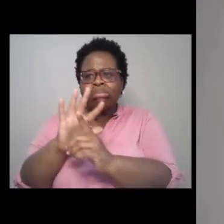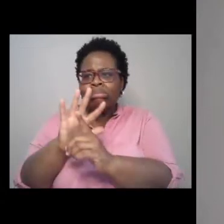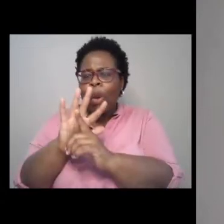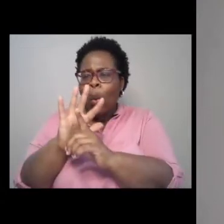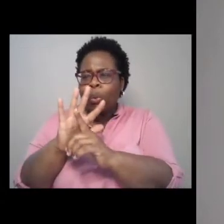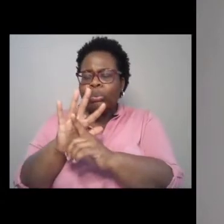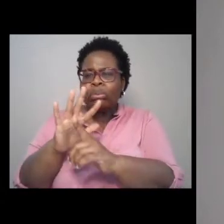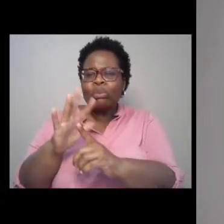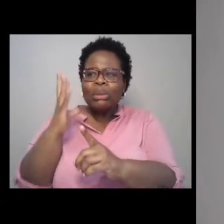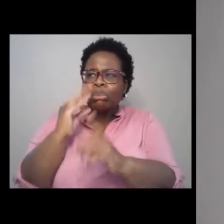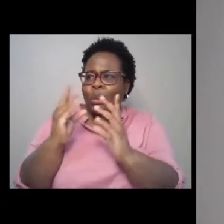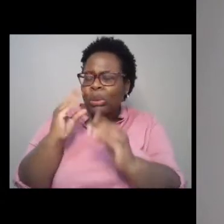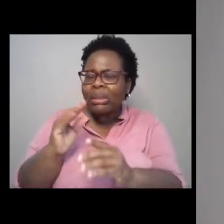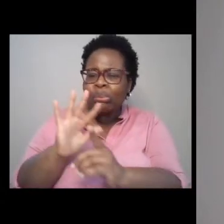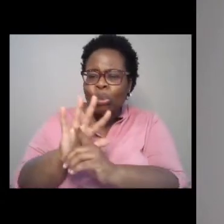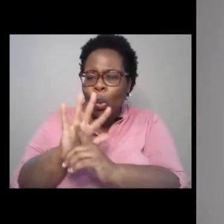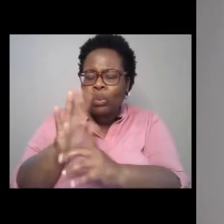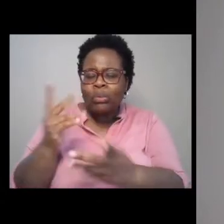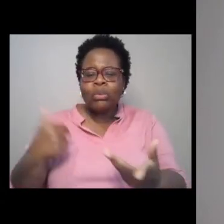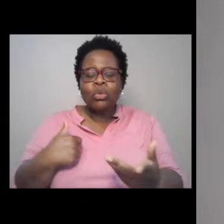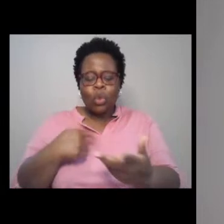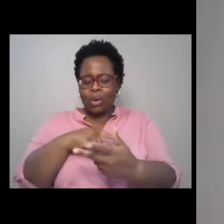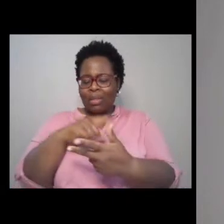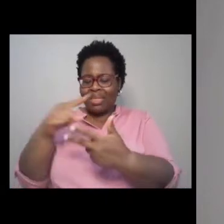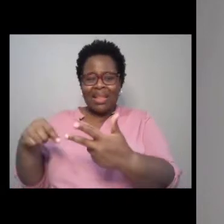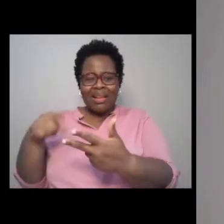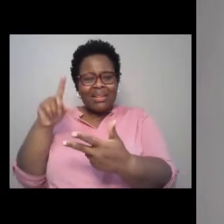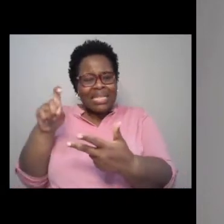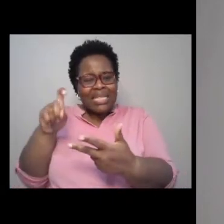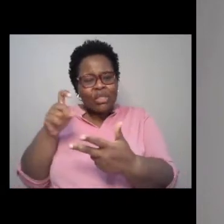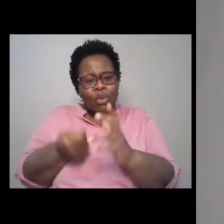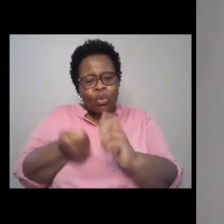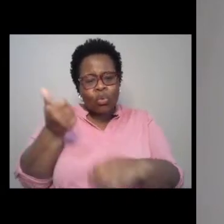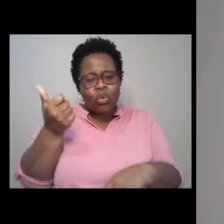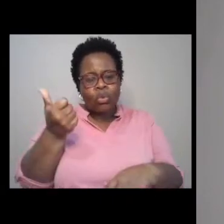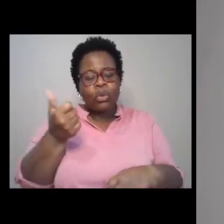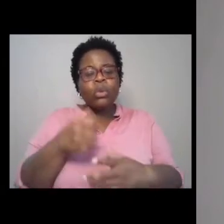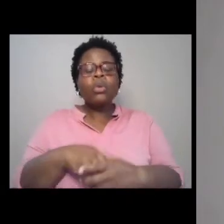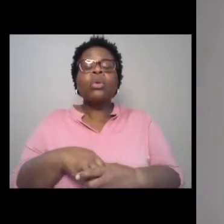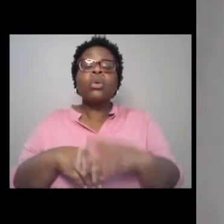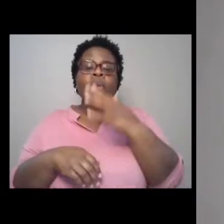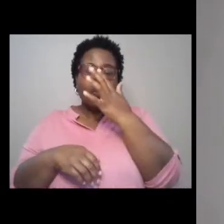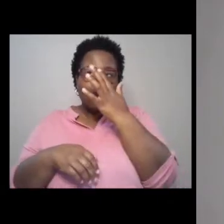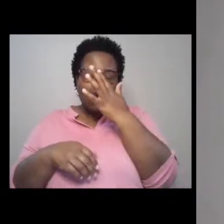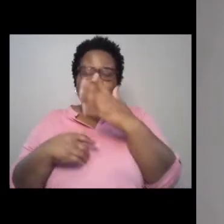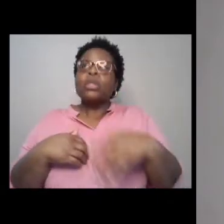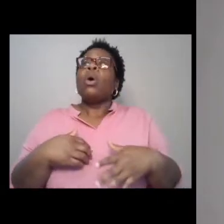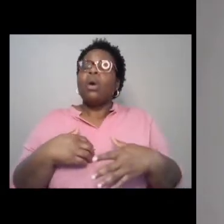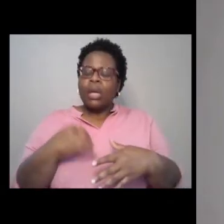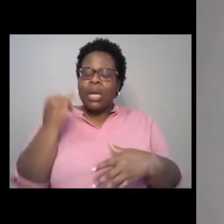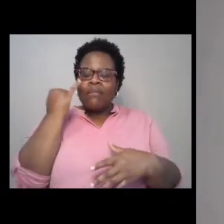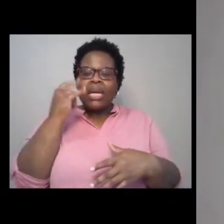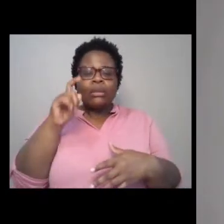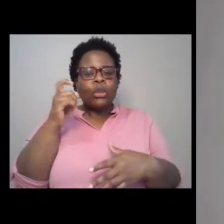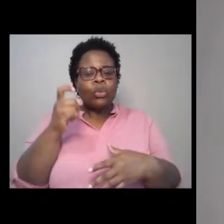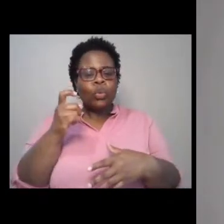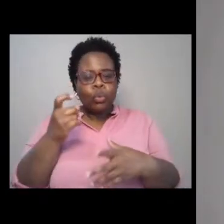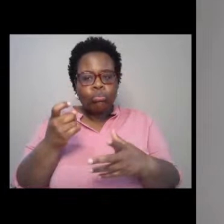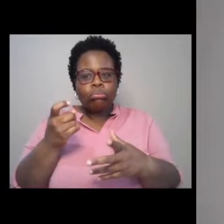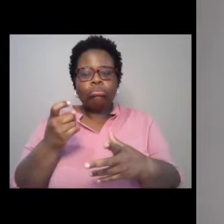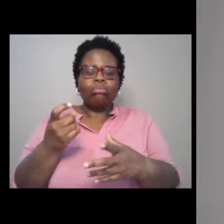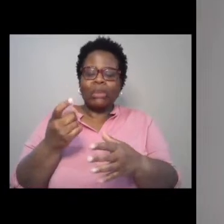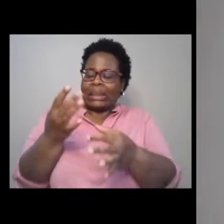to. So these are the main three things that need to be removed. And even if I were to kind of simplify all of these things